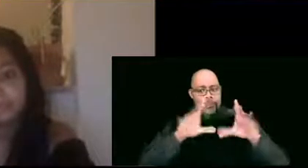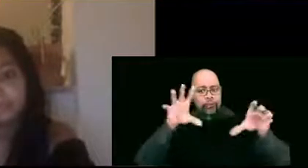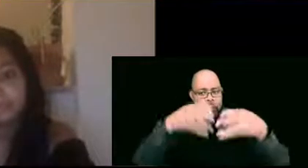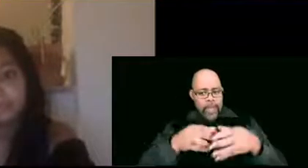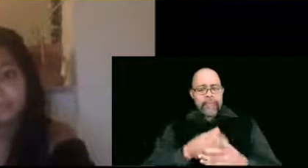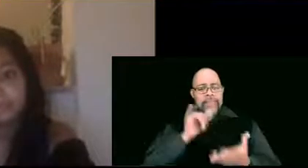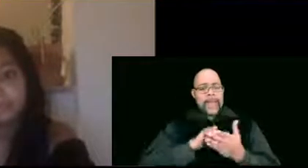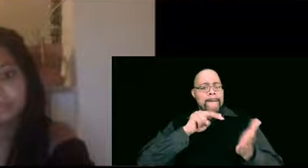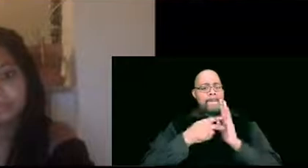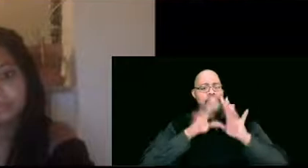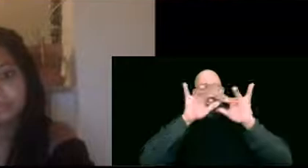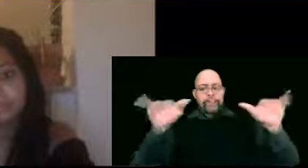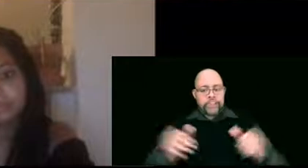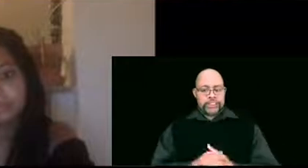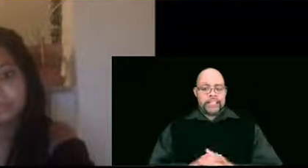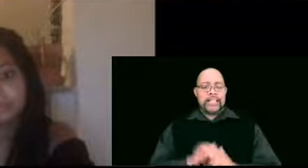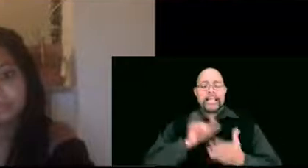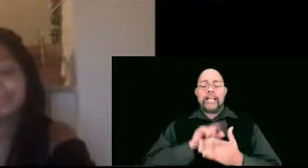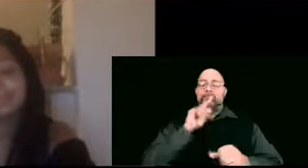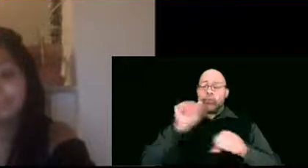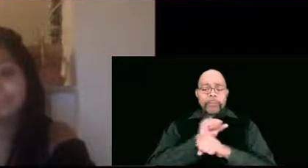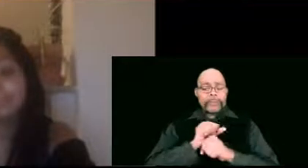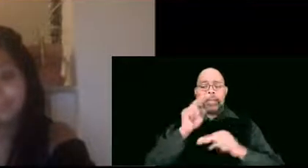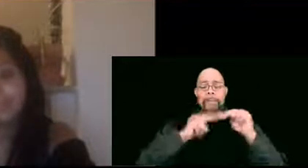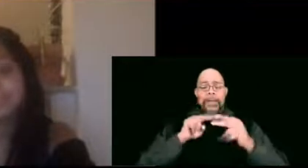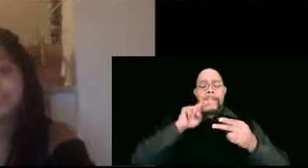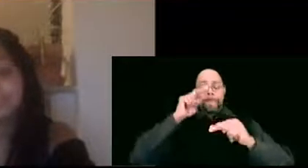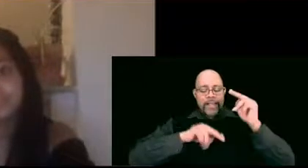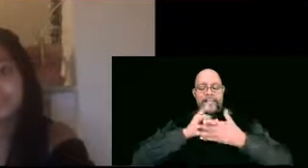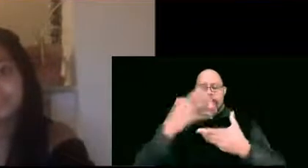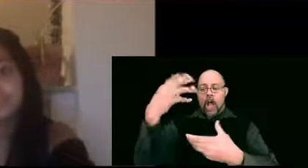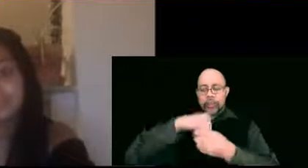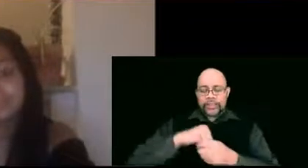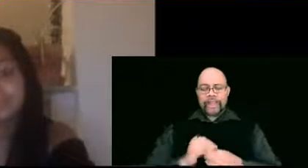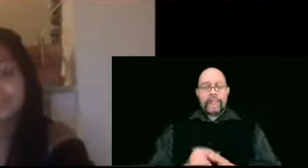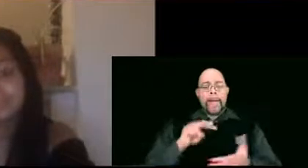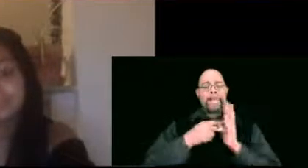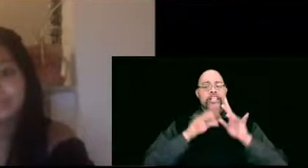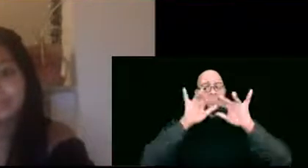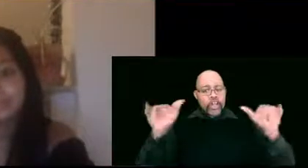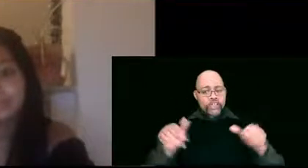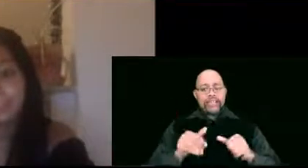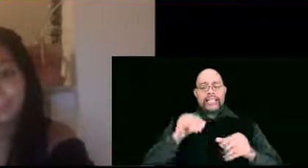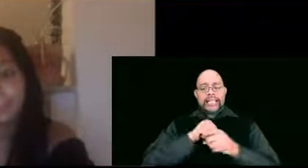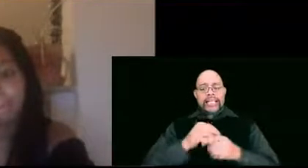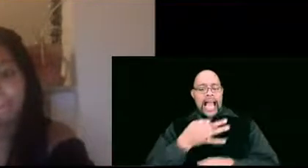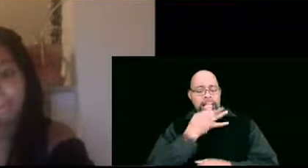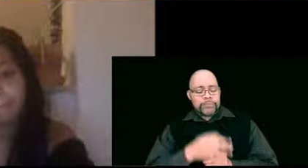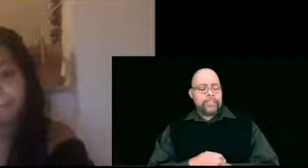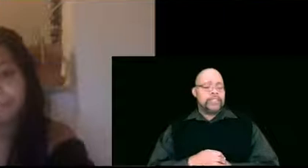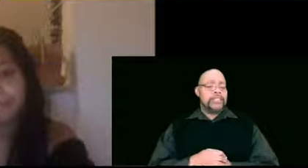players together. And that means diversity. That literally means building that inclusivity. That means diversity